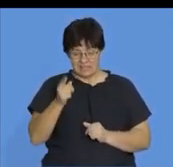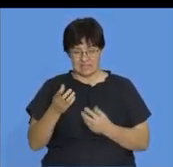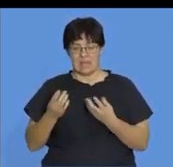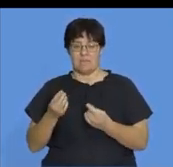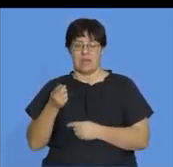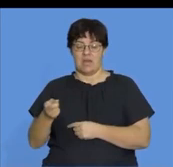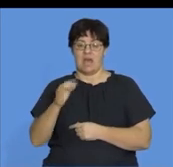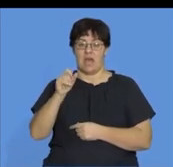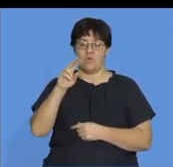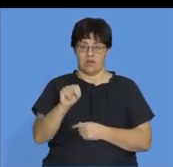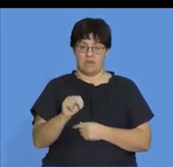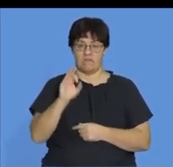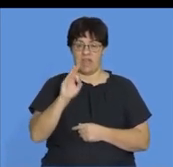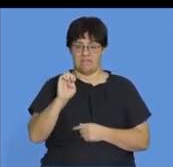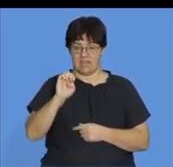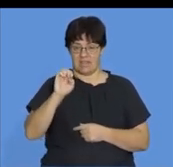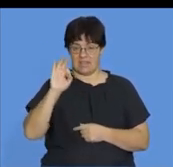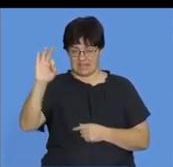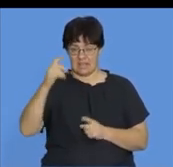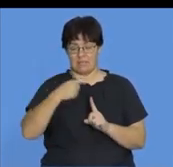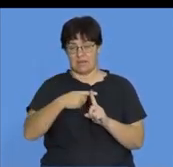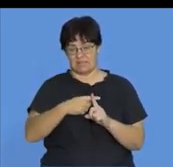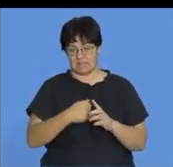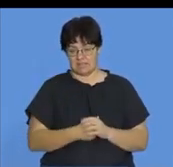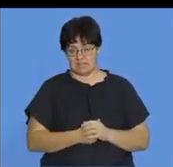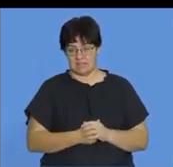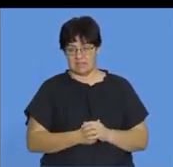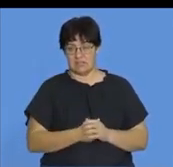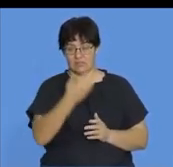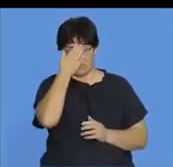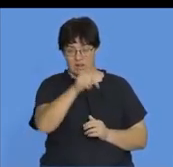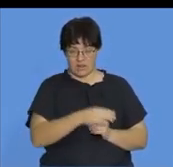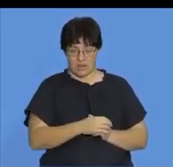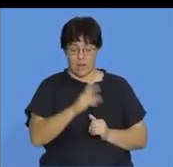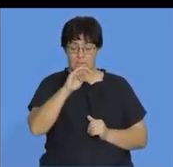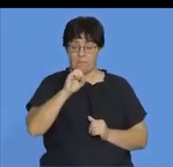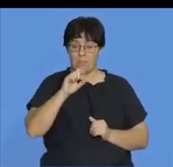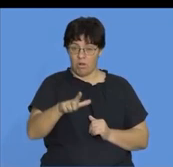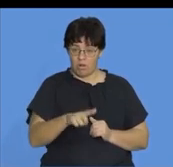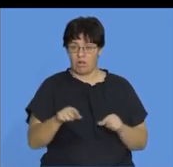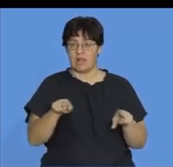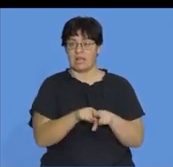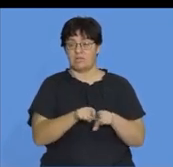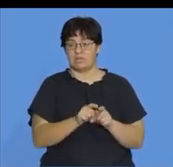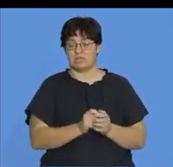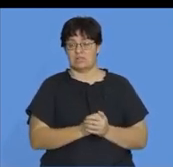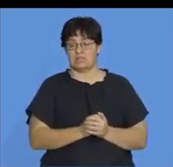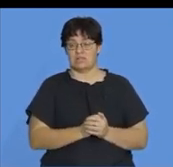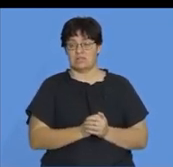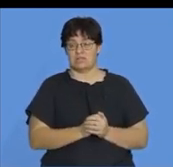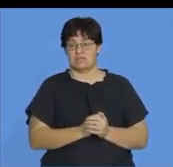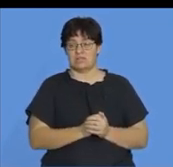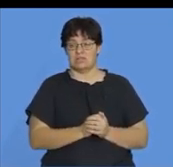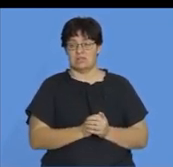this is the actual number of ions of Fe3 plus, okay? But then we know that number of moles is equals